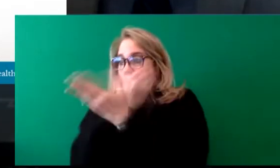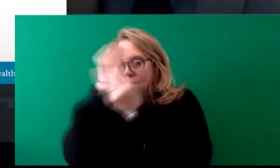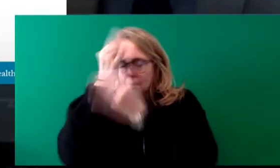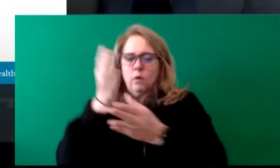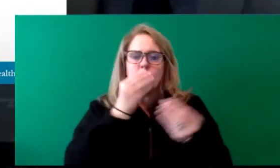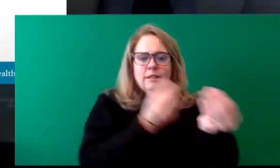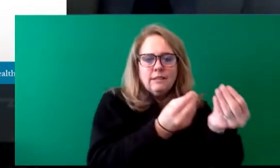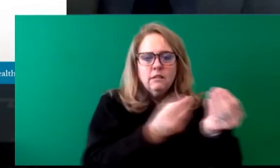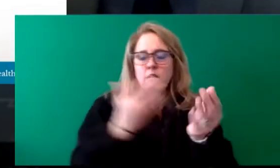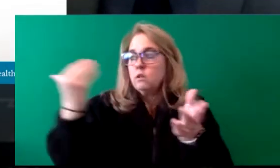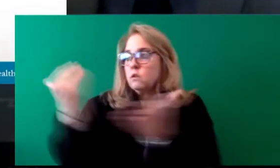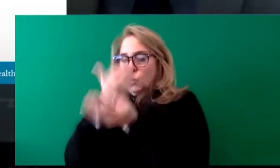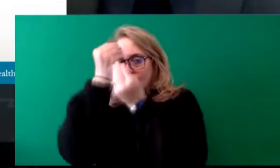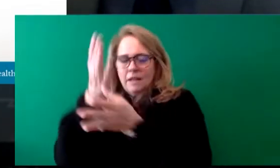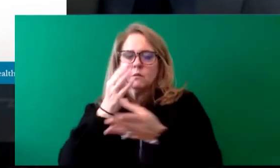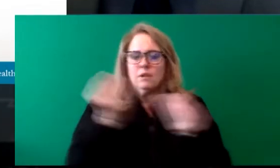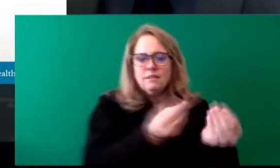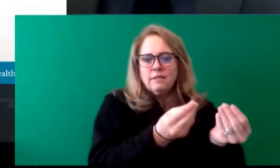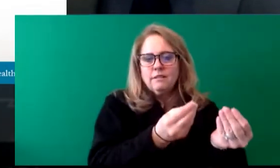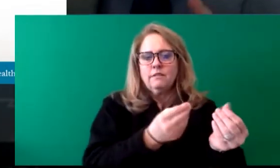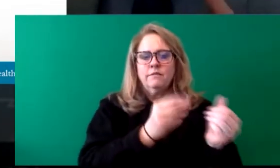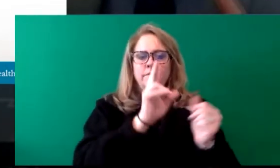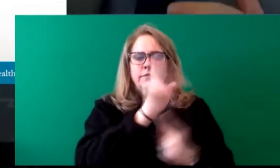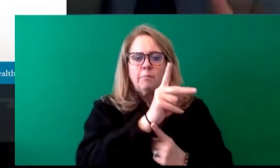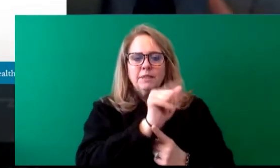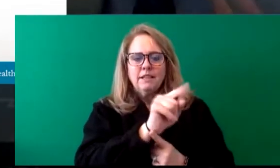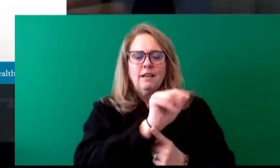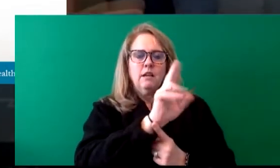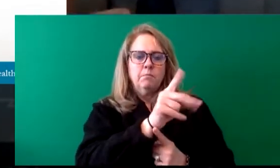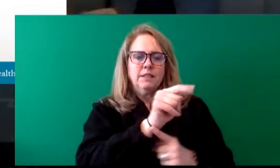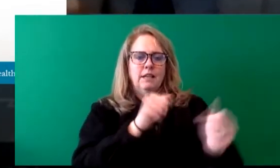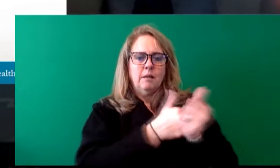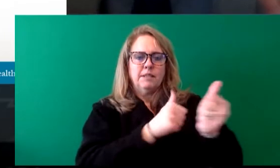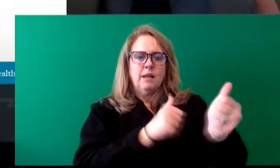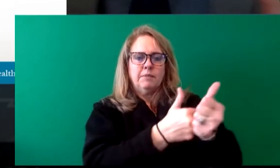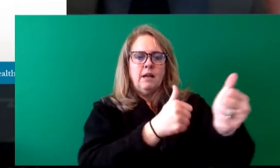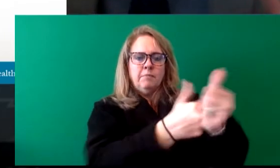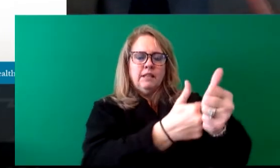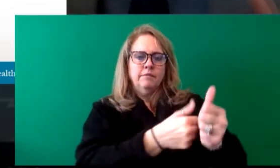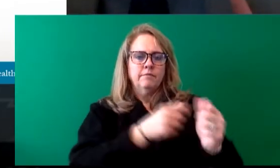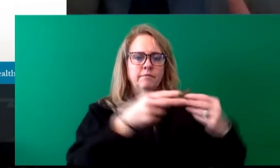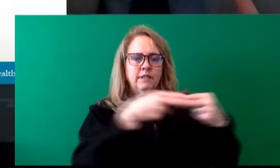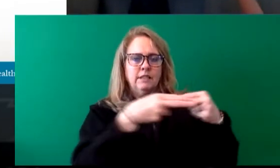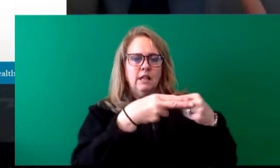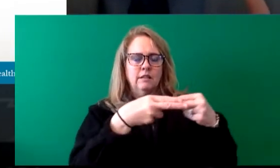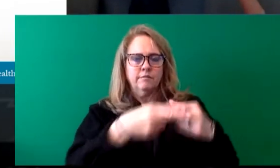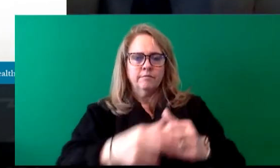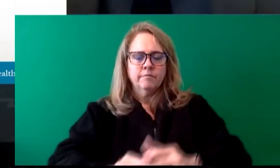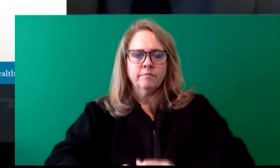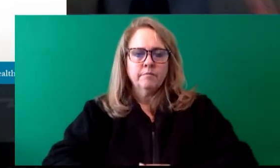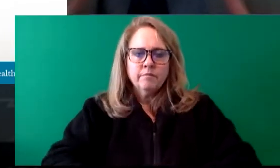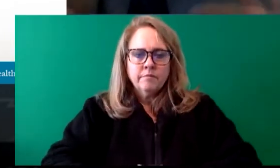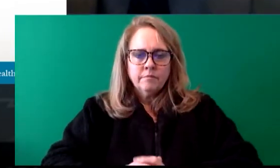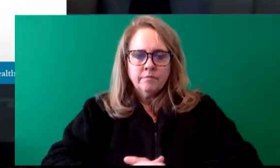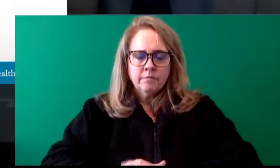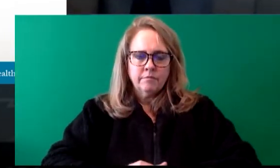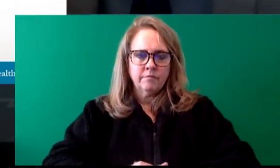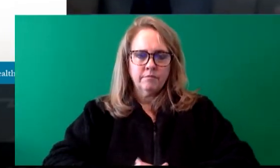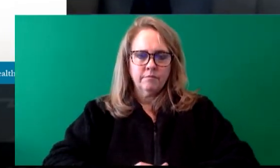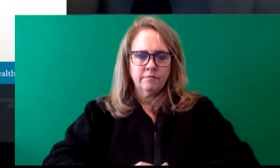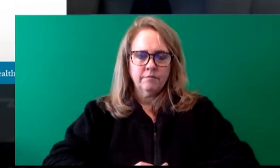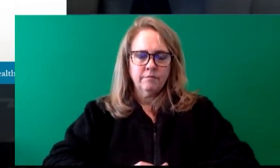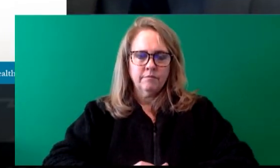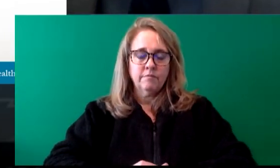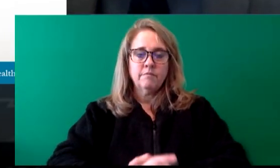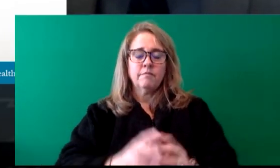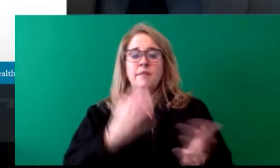to say January 1st, 2022, because that may result in the opposite, in that folks want the different date